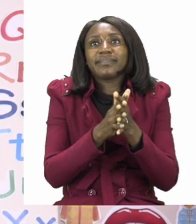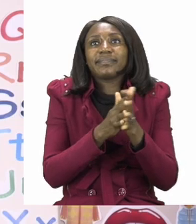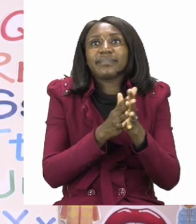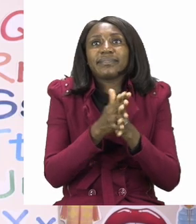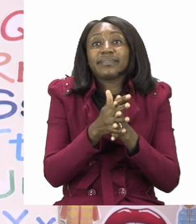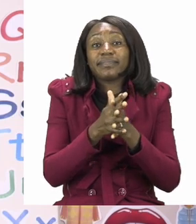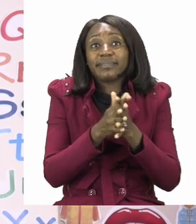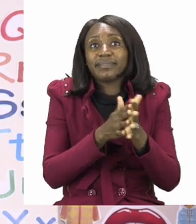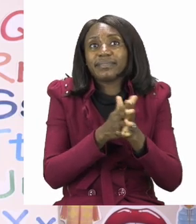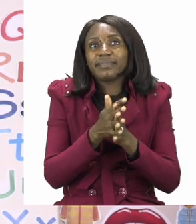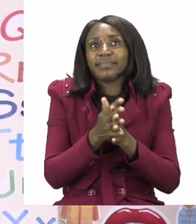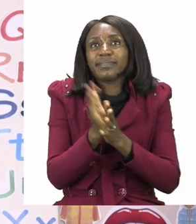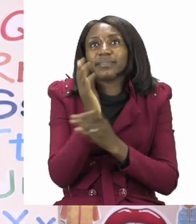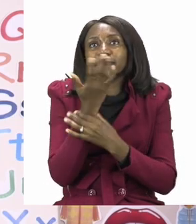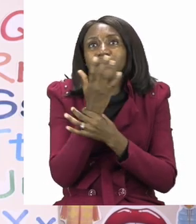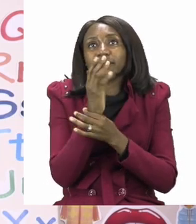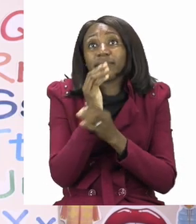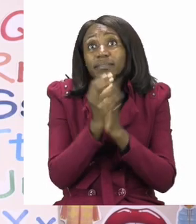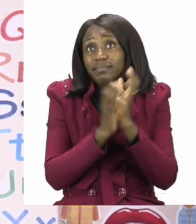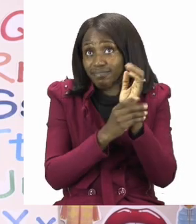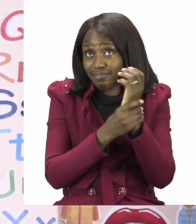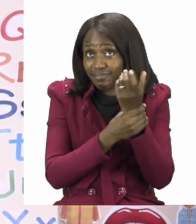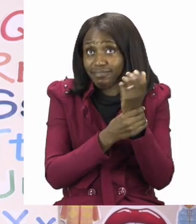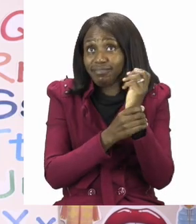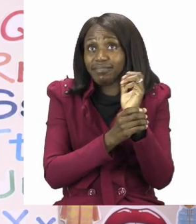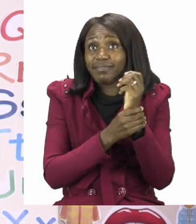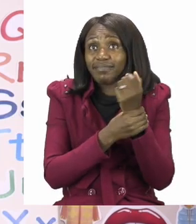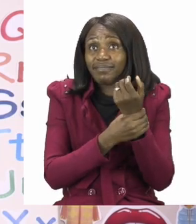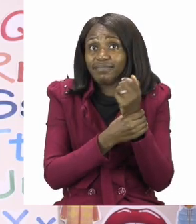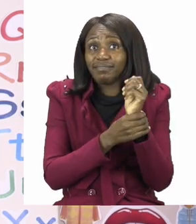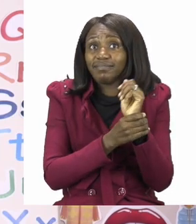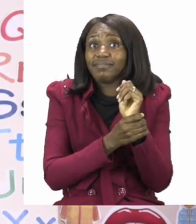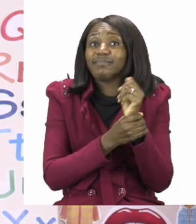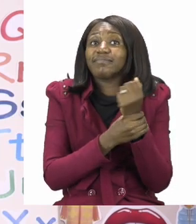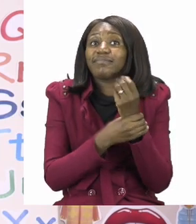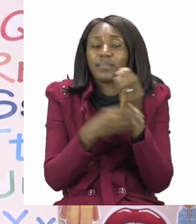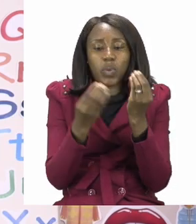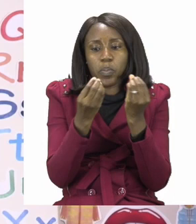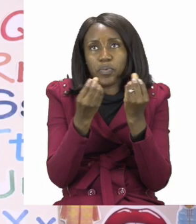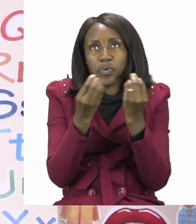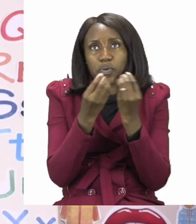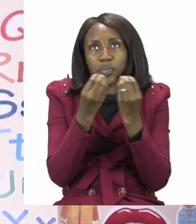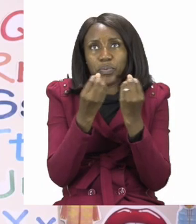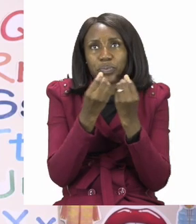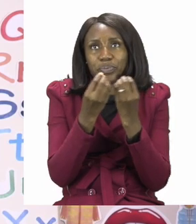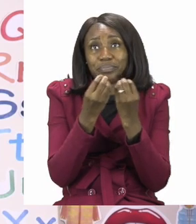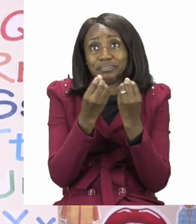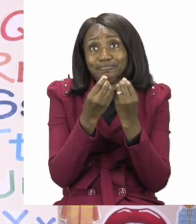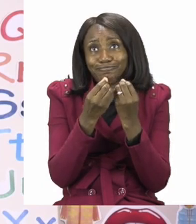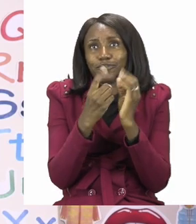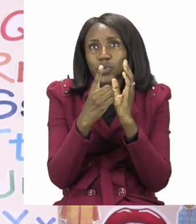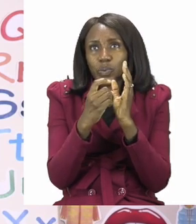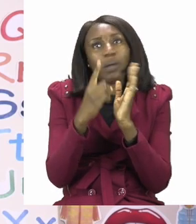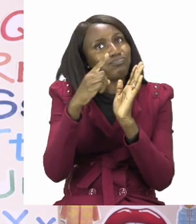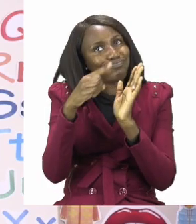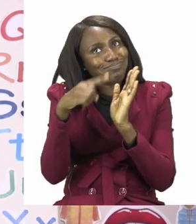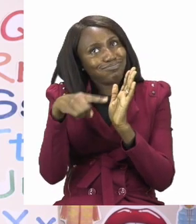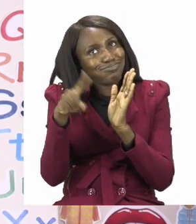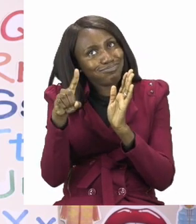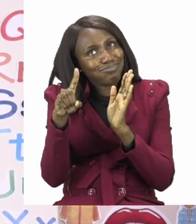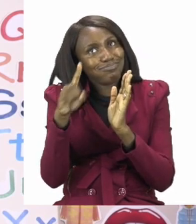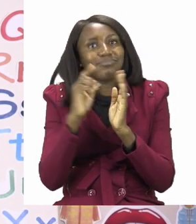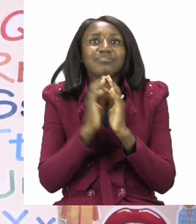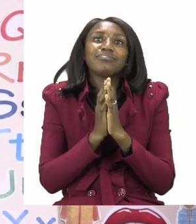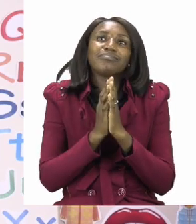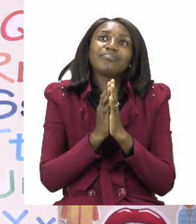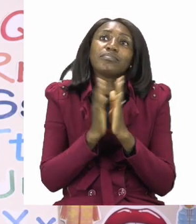fingers, on our wrists, and our fingertips too. Make sure